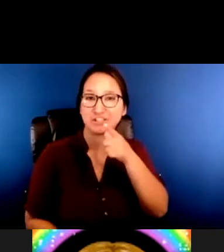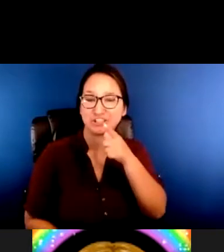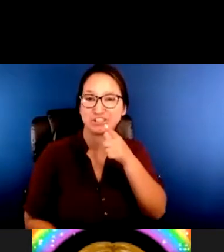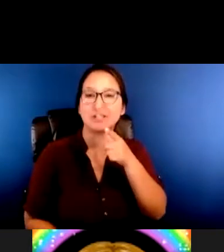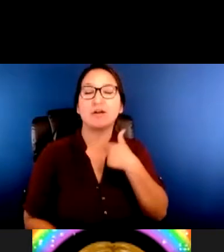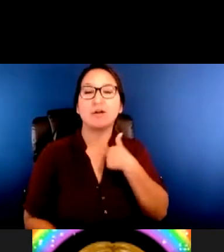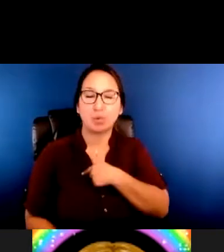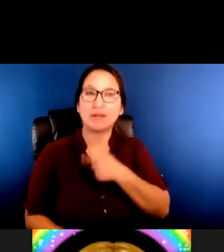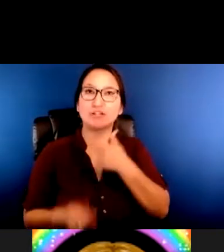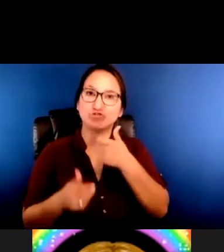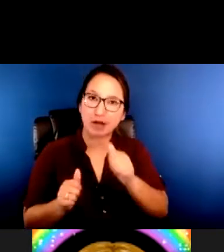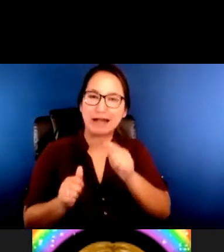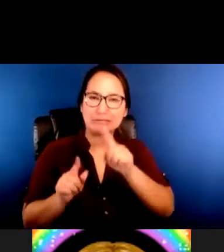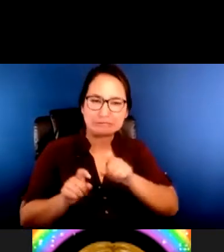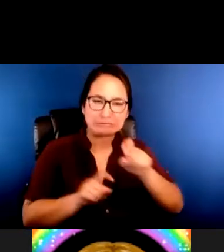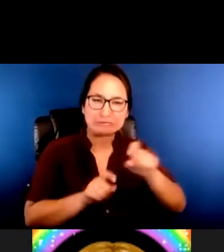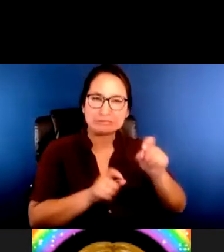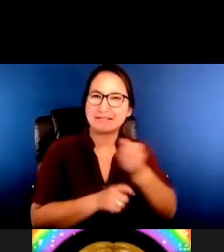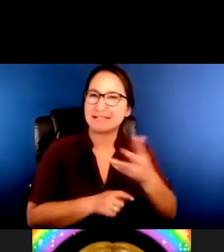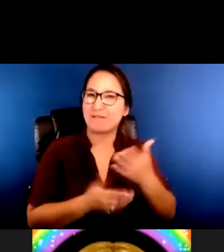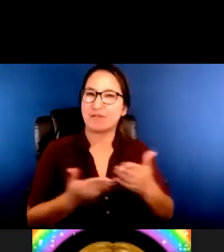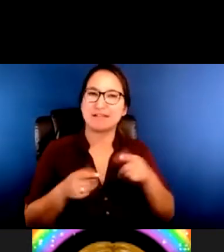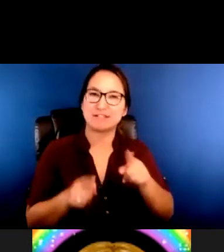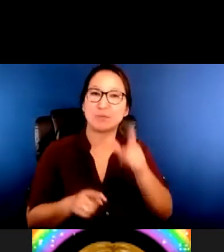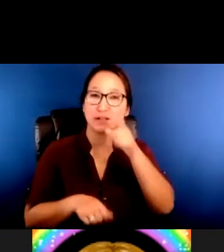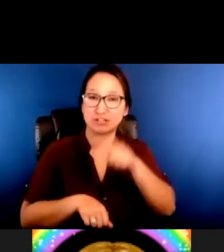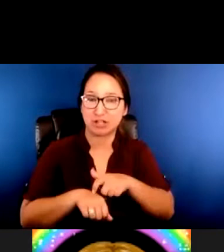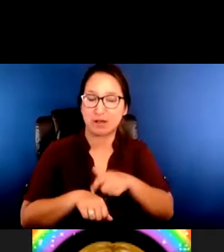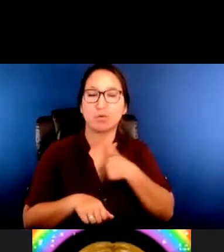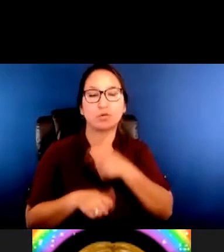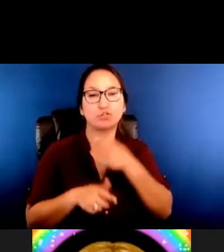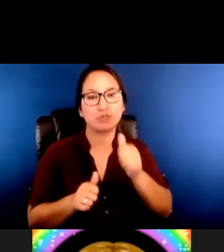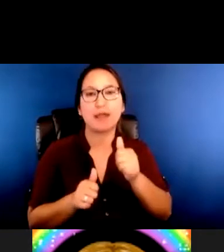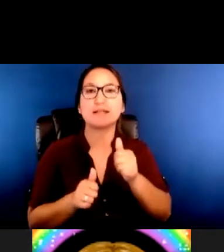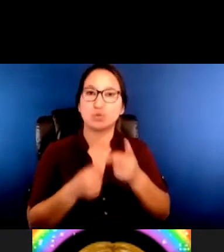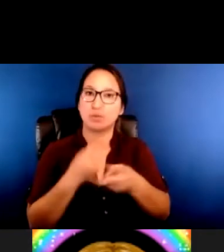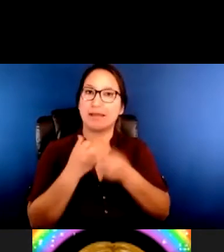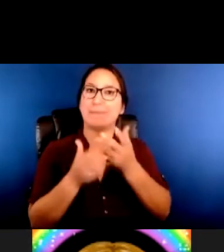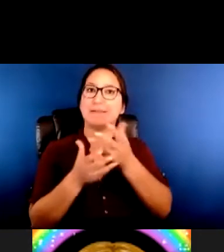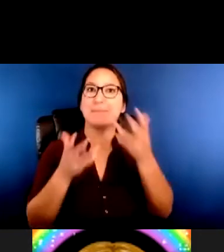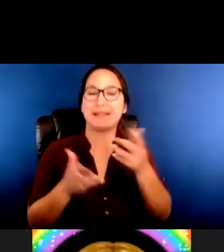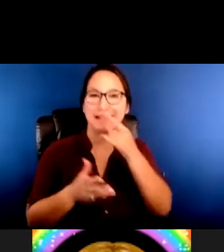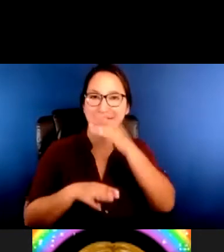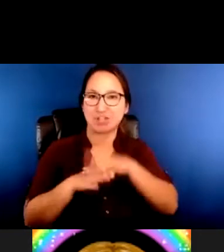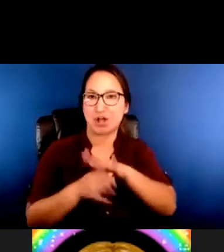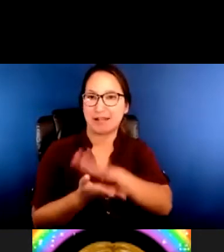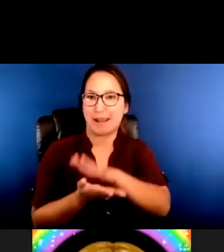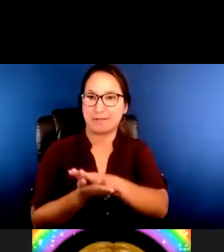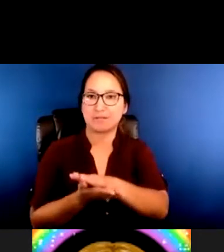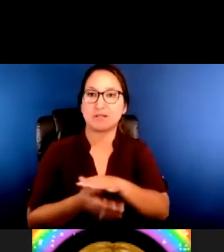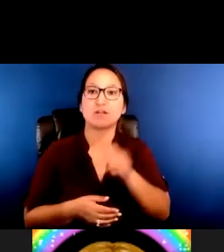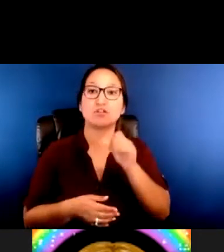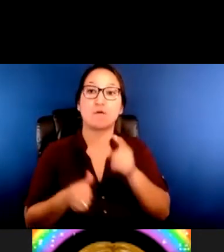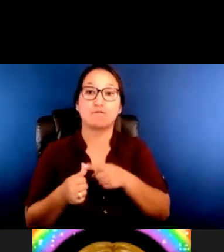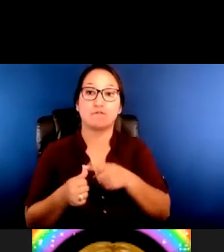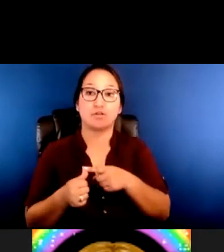the lunchroom, really just trying to make sure that we can keep as many kids on campus if that COVID case pops up. First, we started with, when